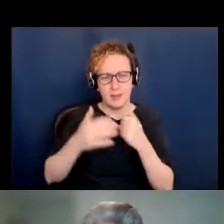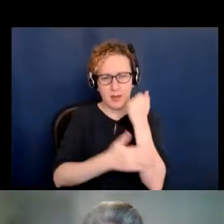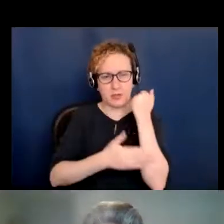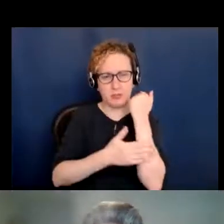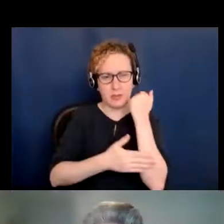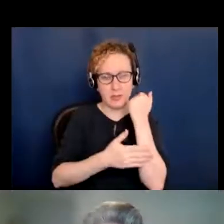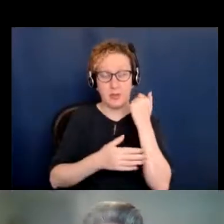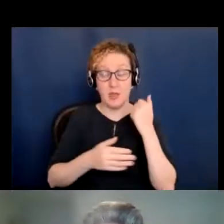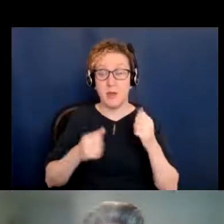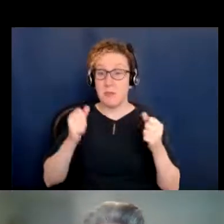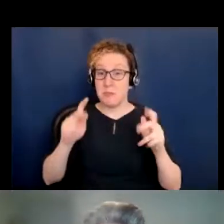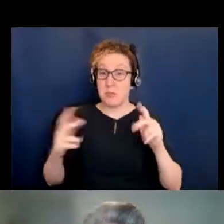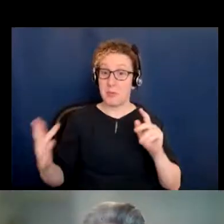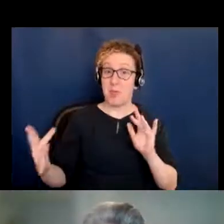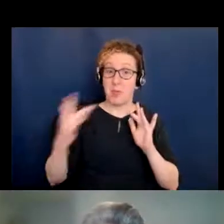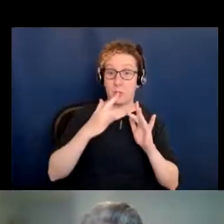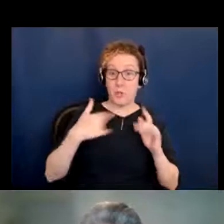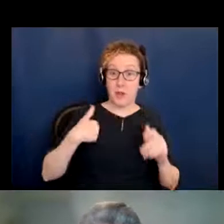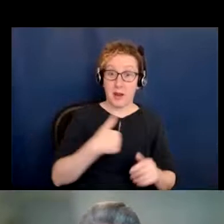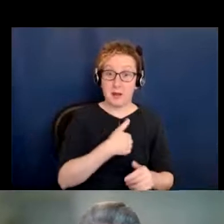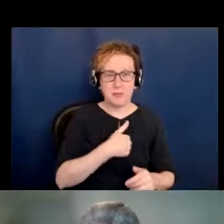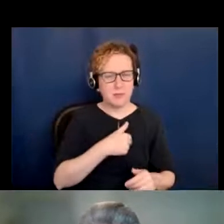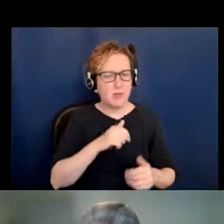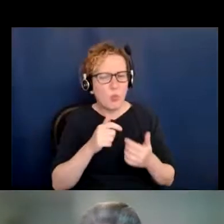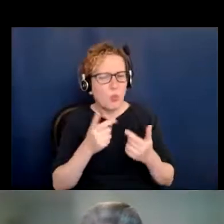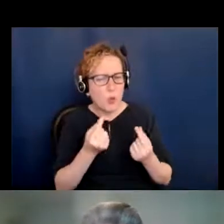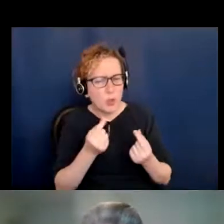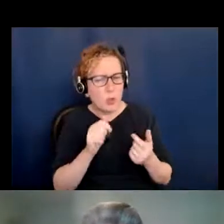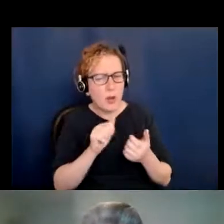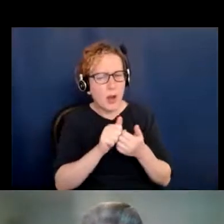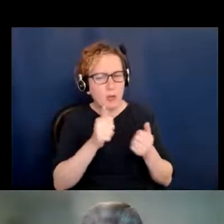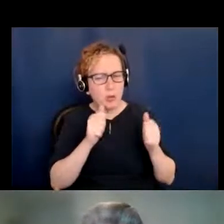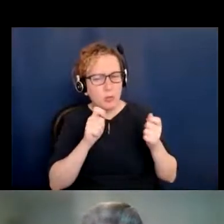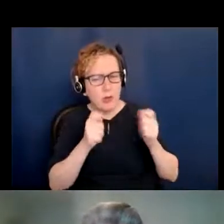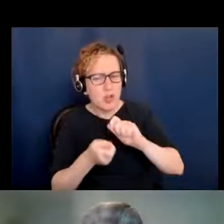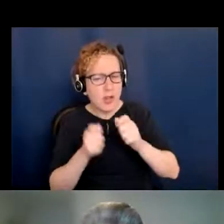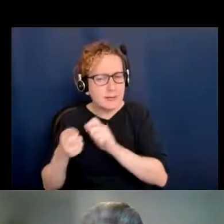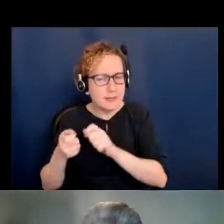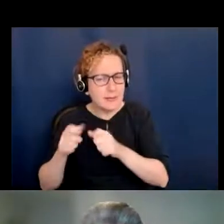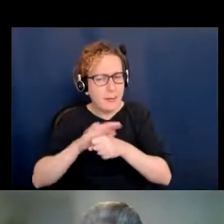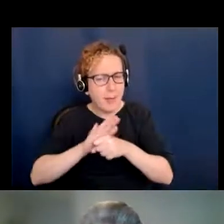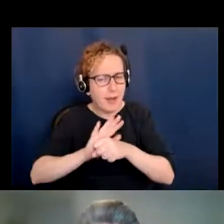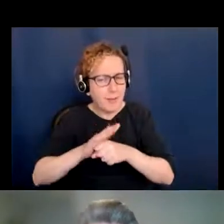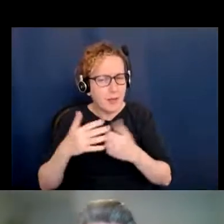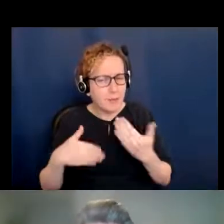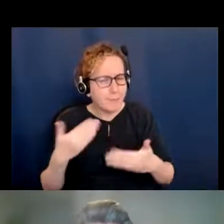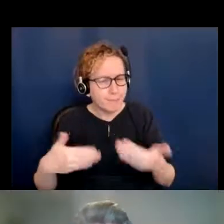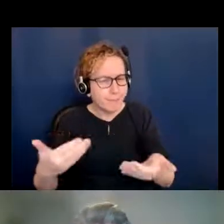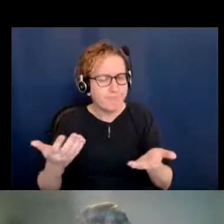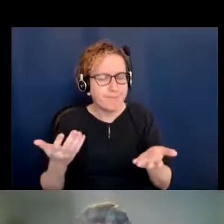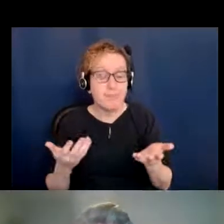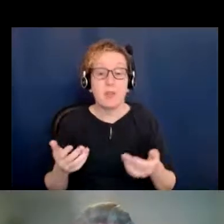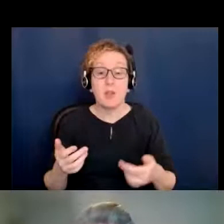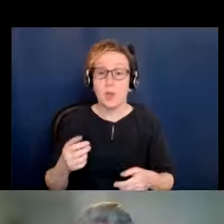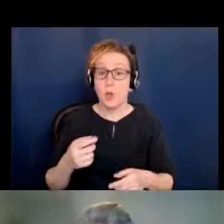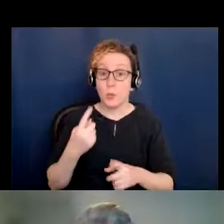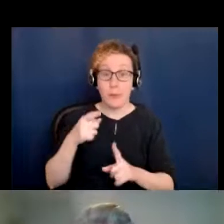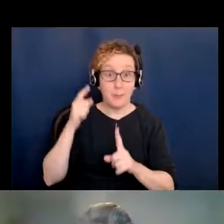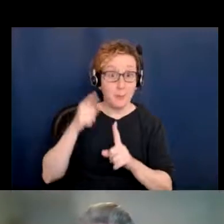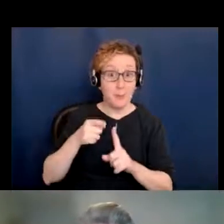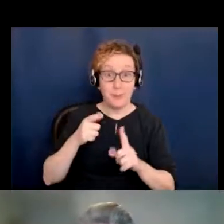just wanting to know kind of what we've done and how we've adjusted during the pandemic. And really the biggest thing is